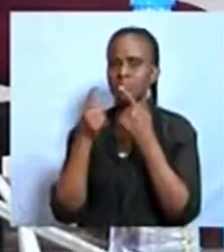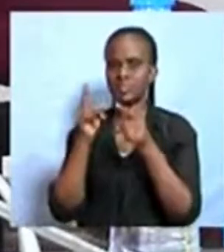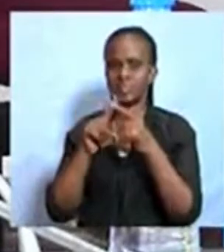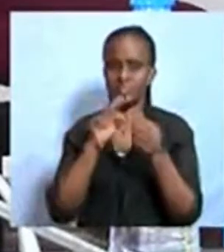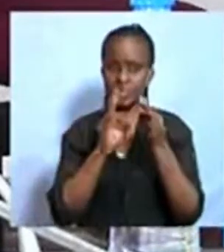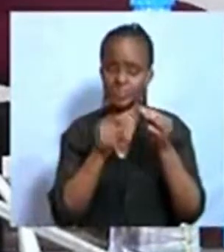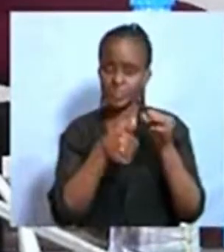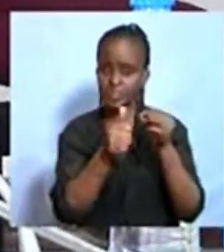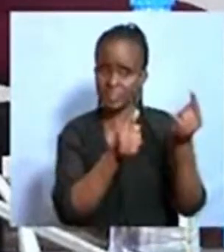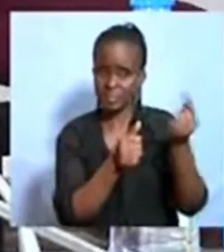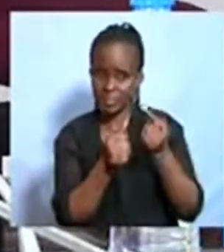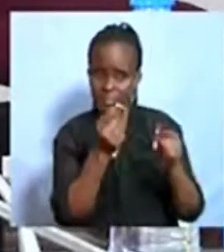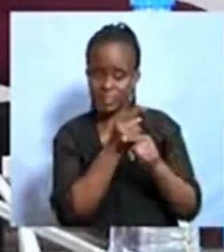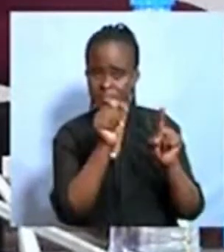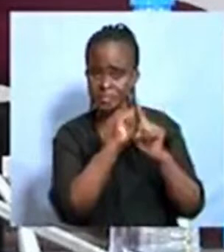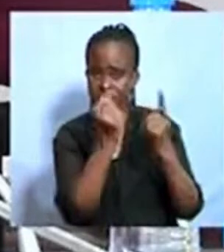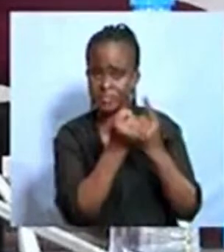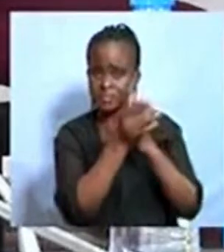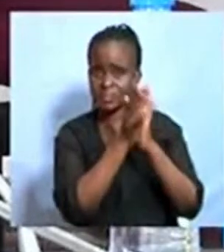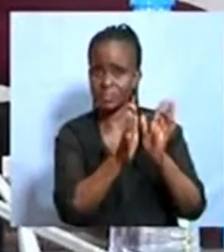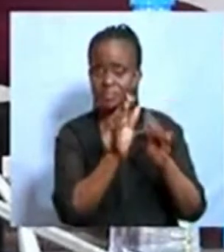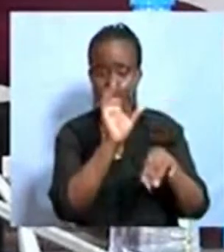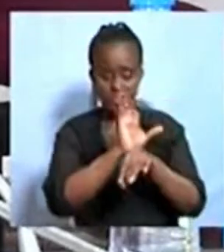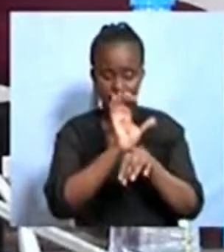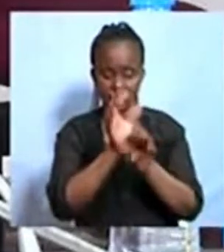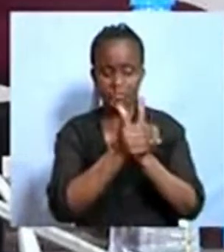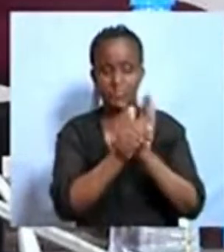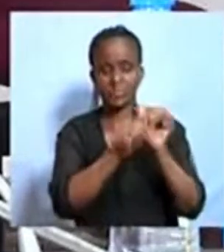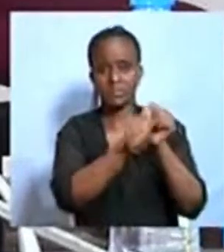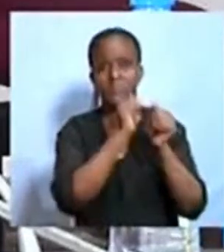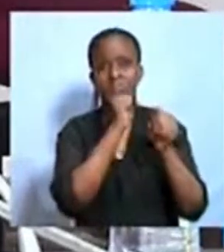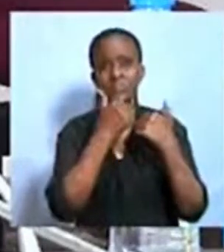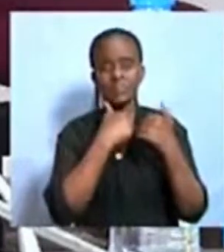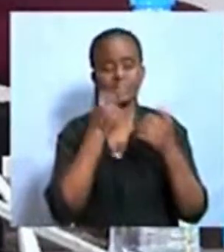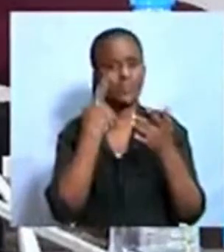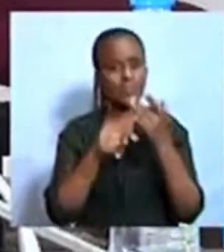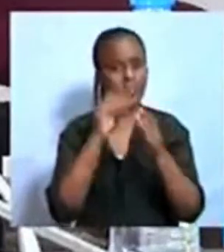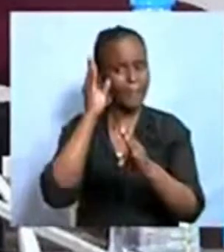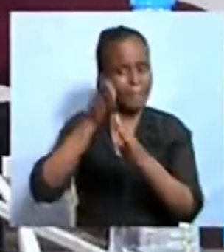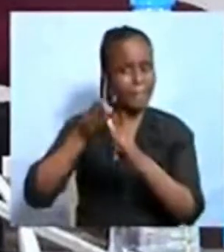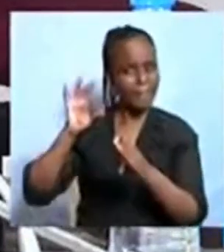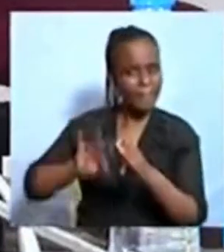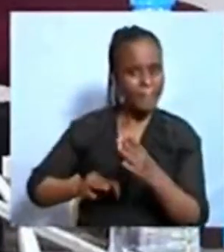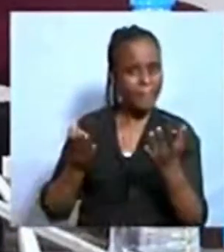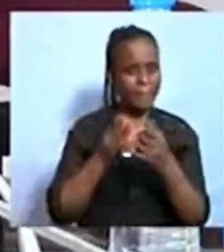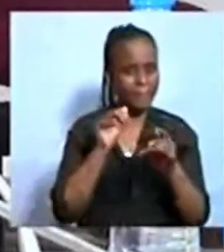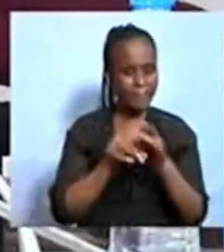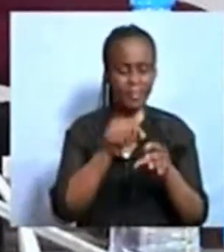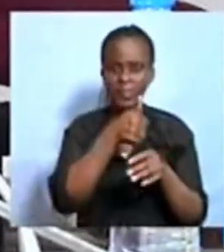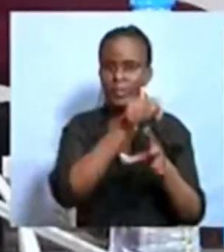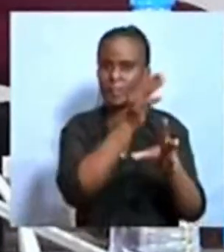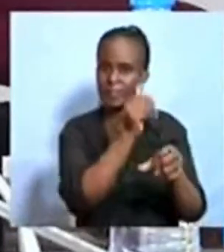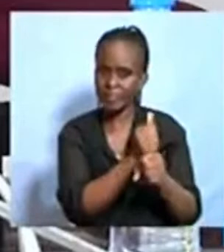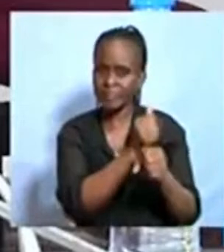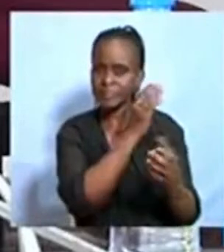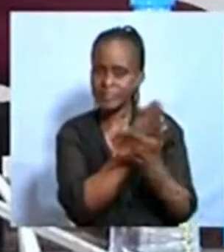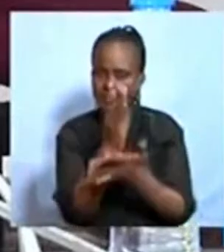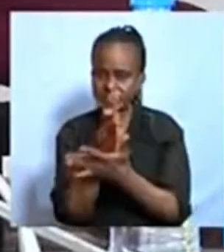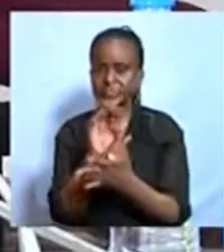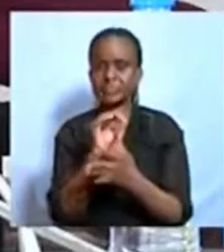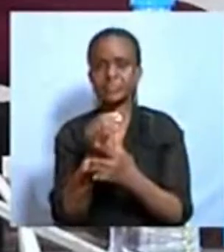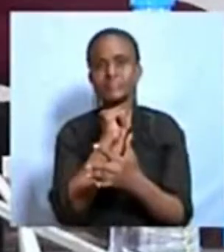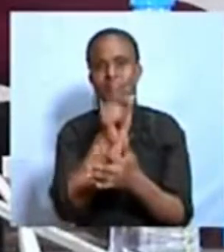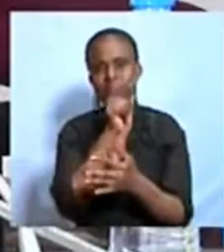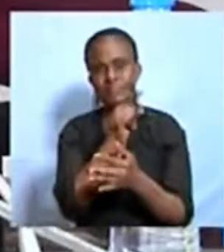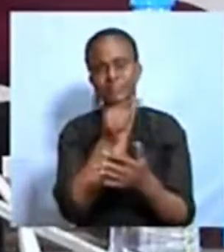if it's going to come from a traditional religious leader that does not have a direct benefit in whether he gets prevented or not, I